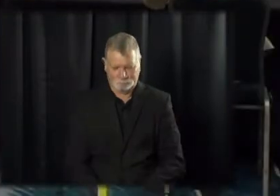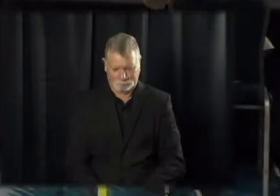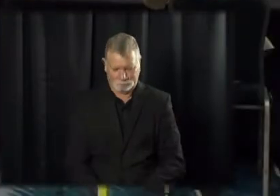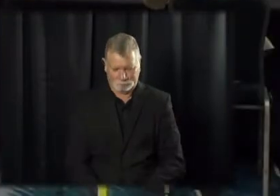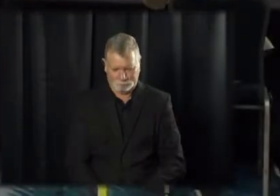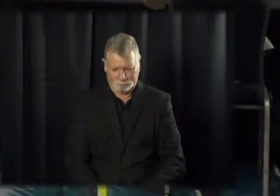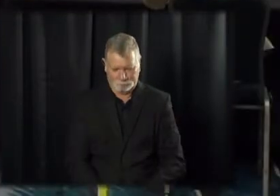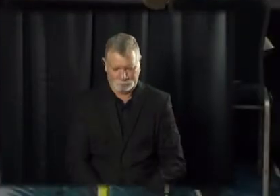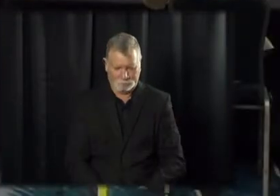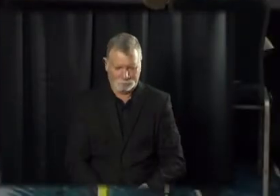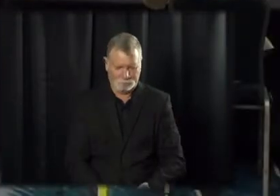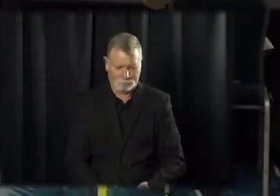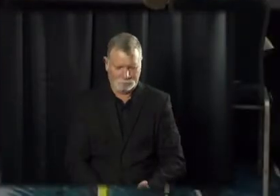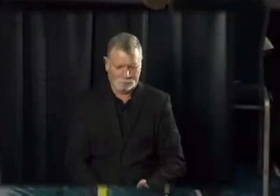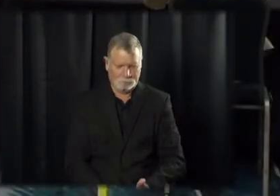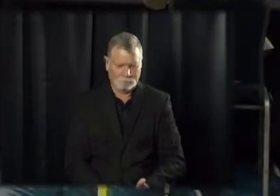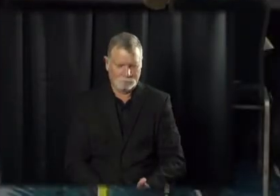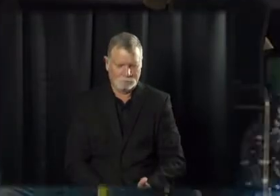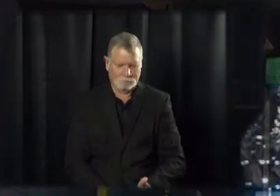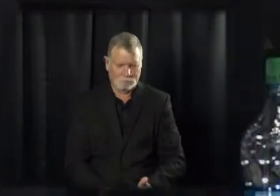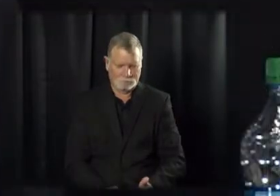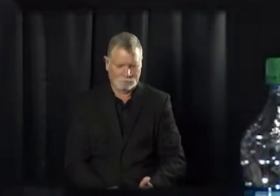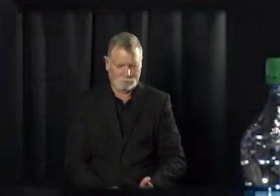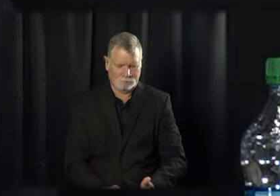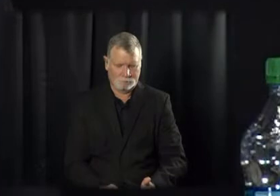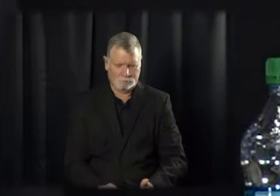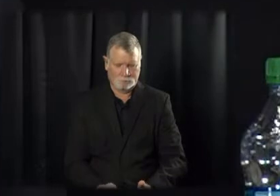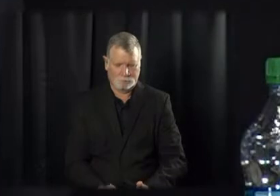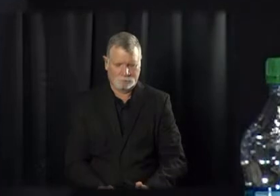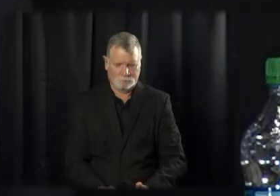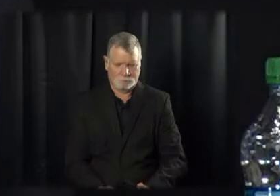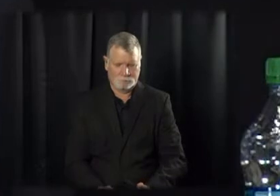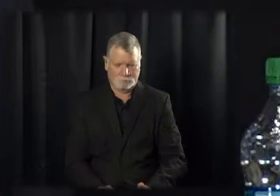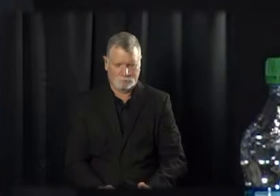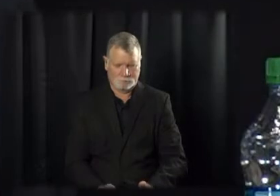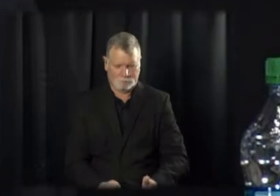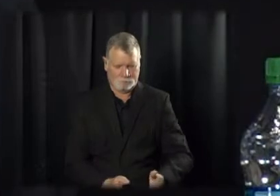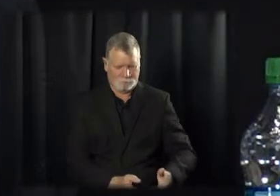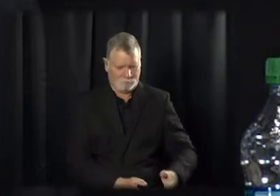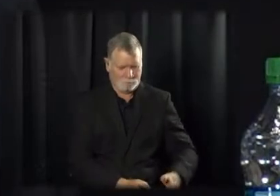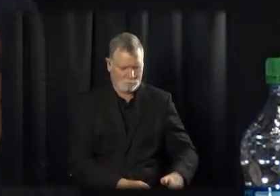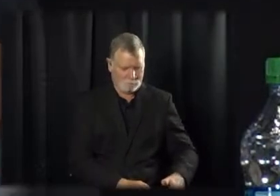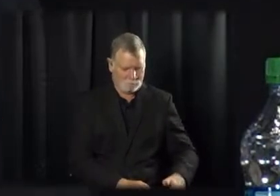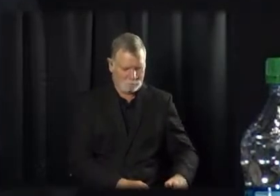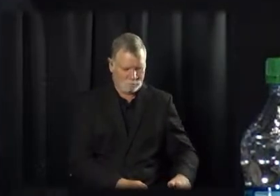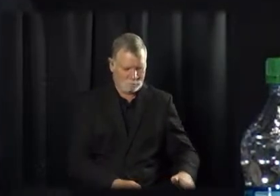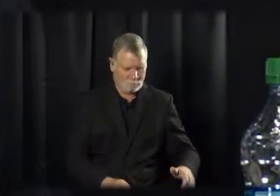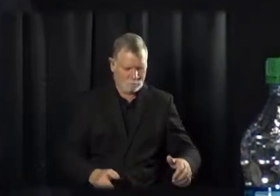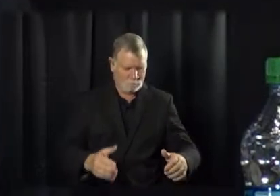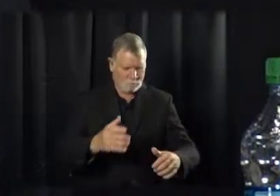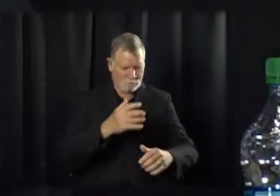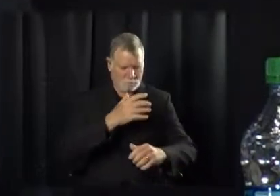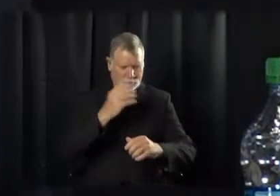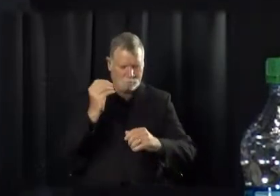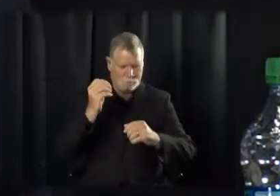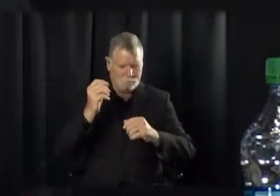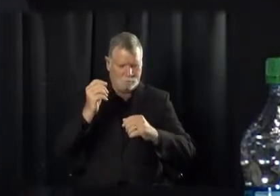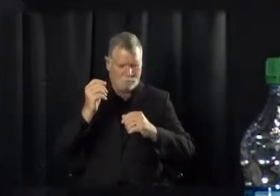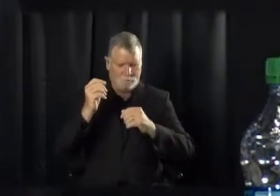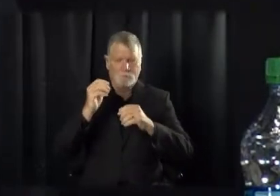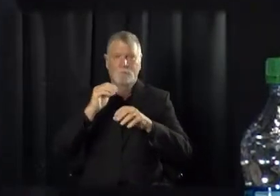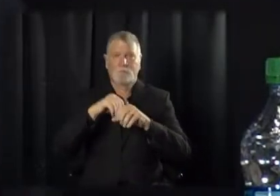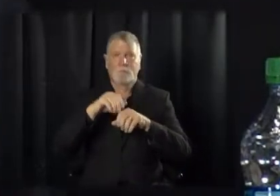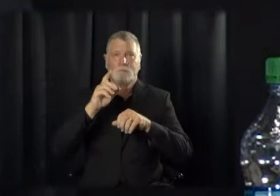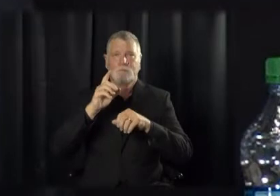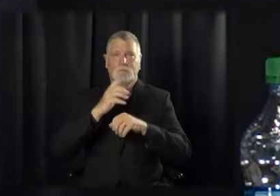Alejandro. In just a minute, as I said, we'll have any questions or comments from the board, followed by any public questions